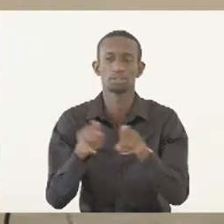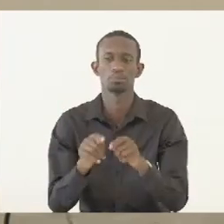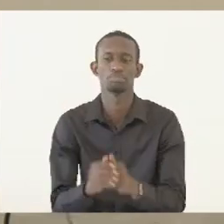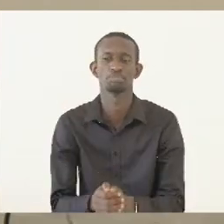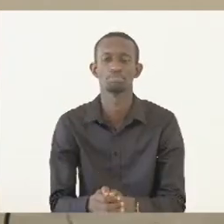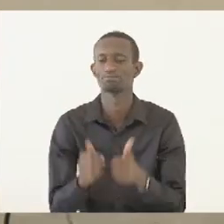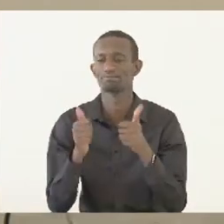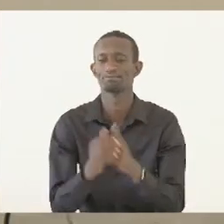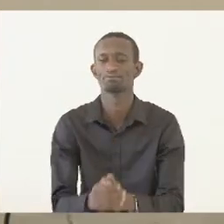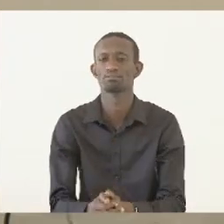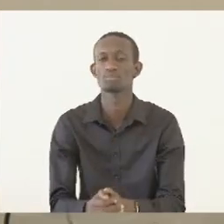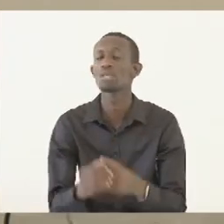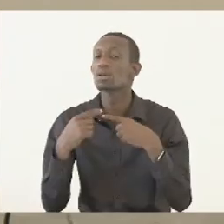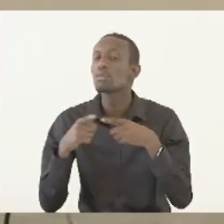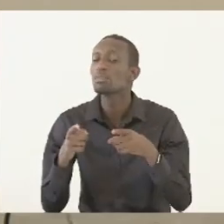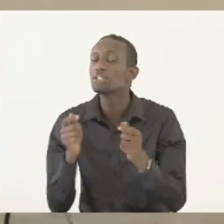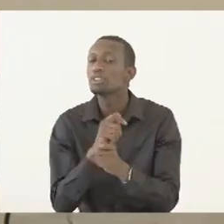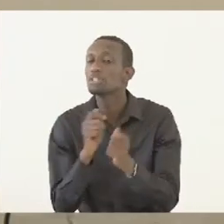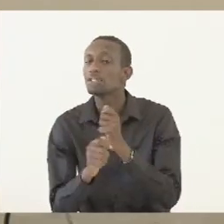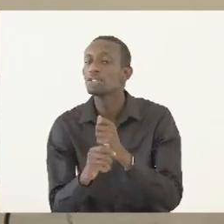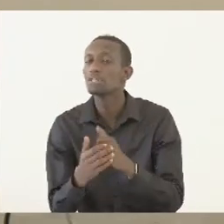Good. But it changes for the